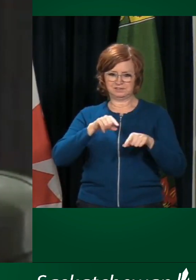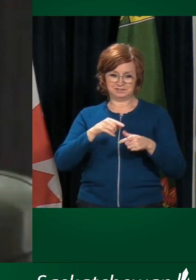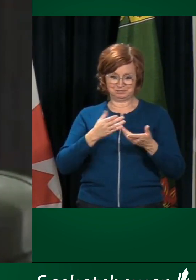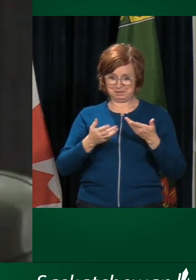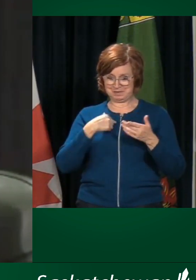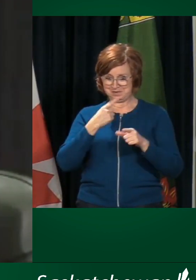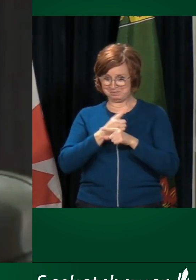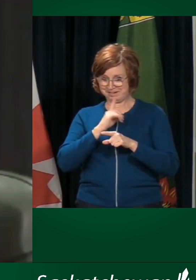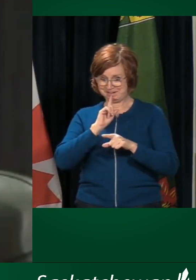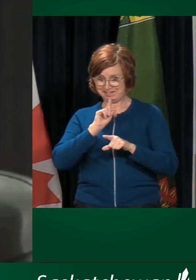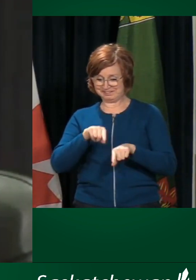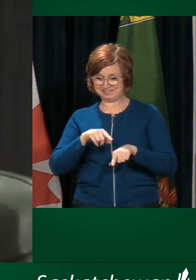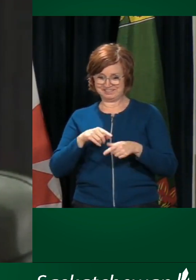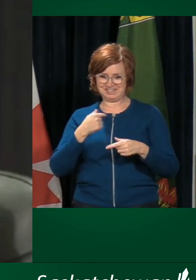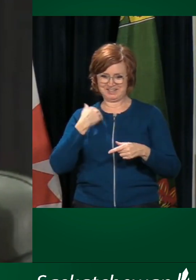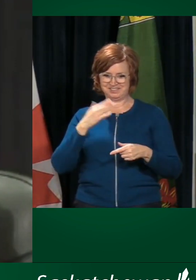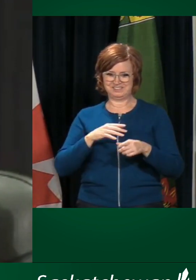response.